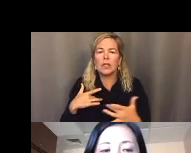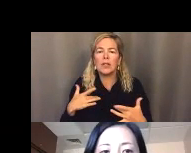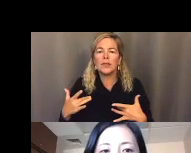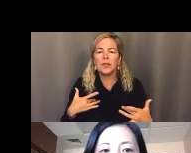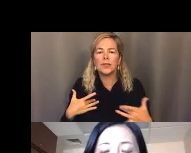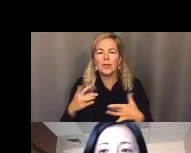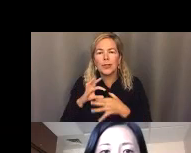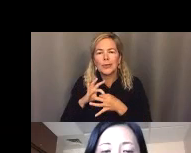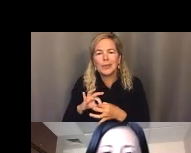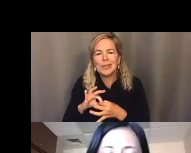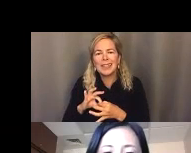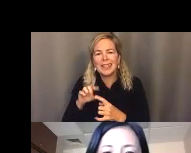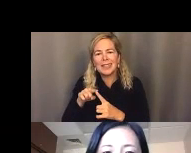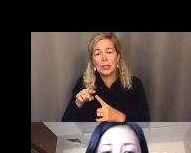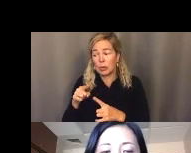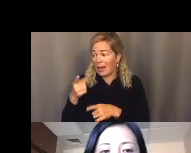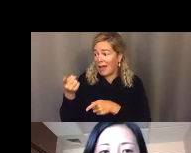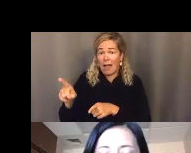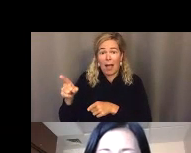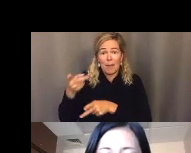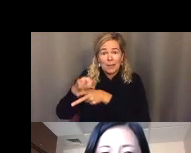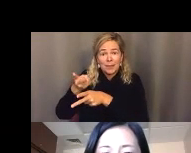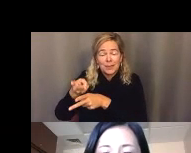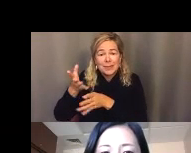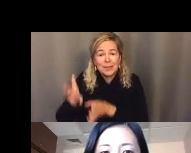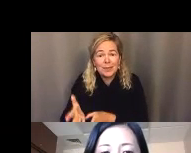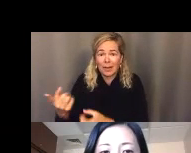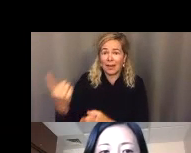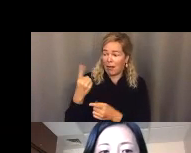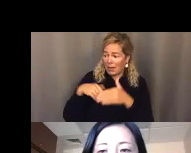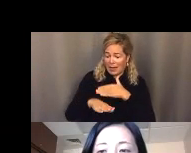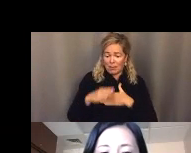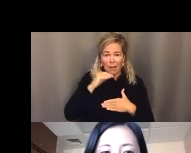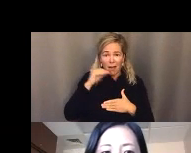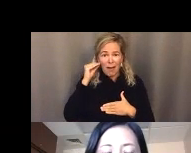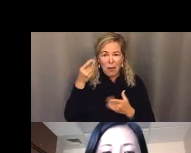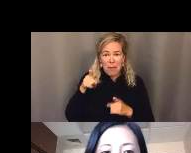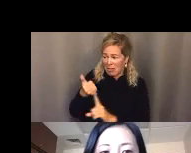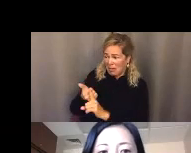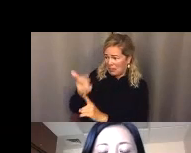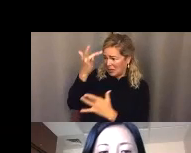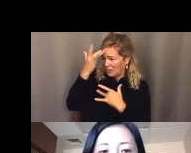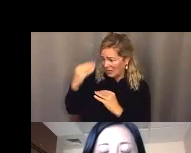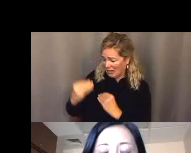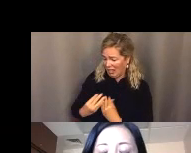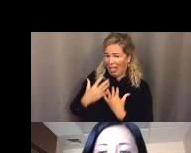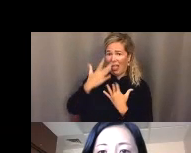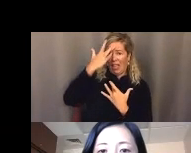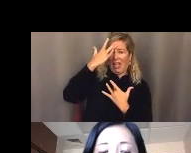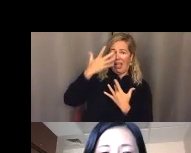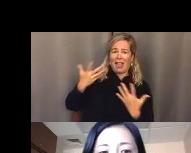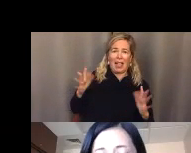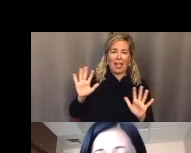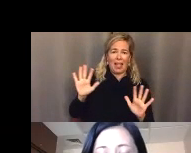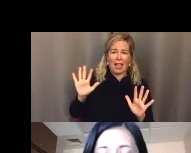bringing exposures of COVID-19 into my home. Again, the lack of in-person school, financial constraints, concerns from caregivers